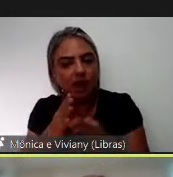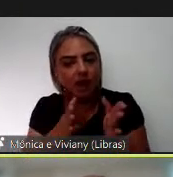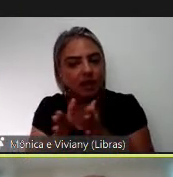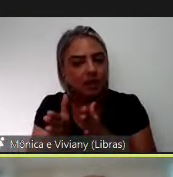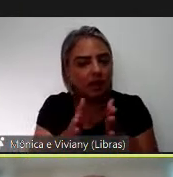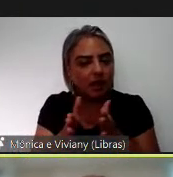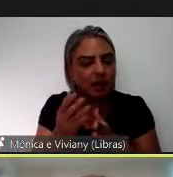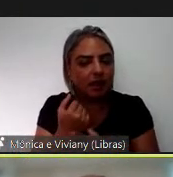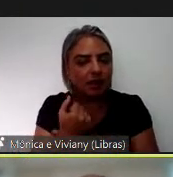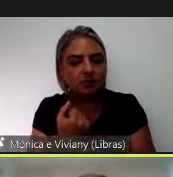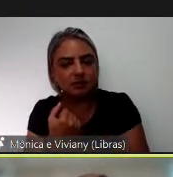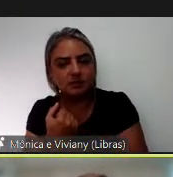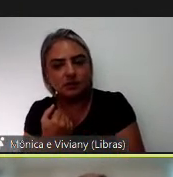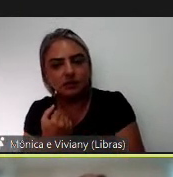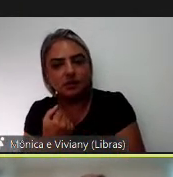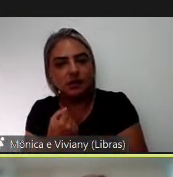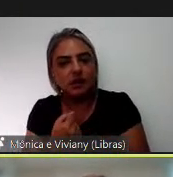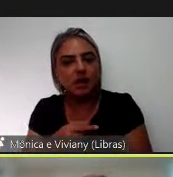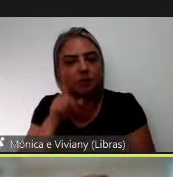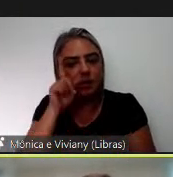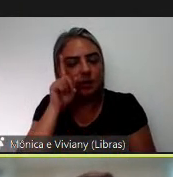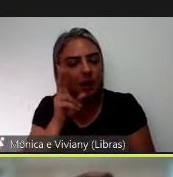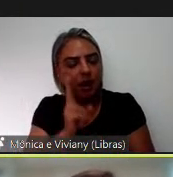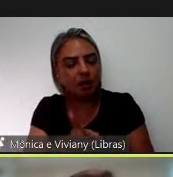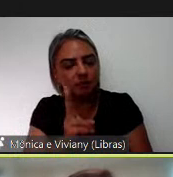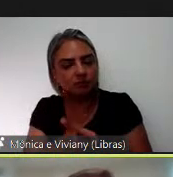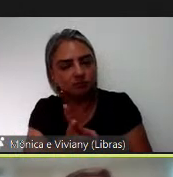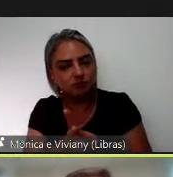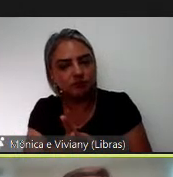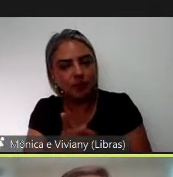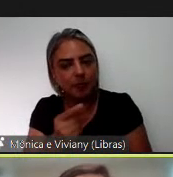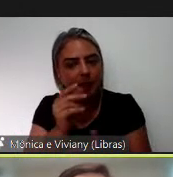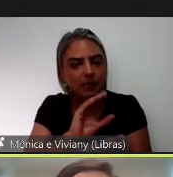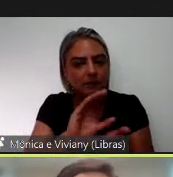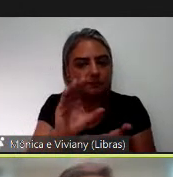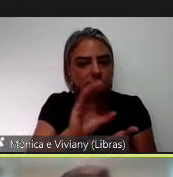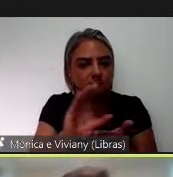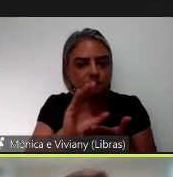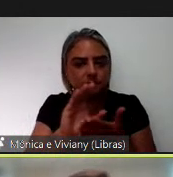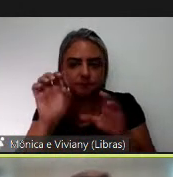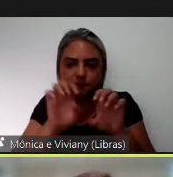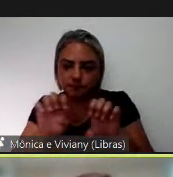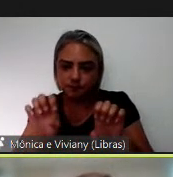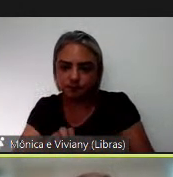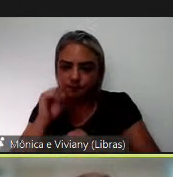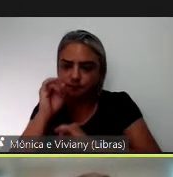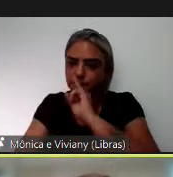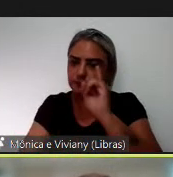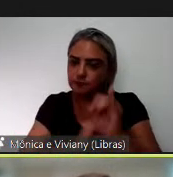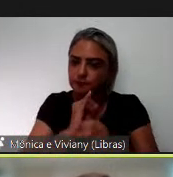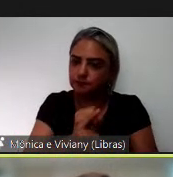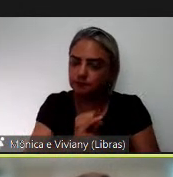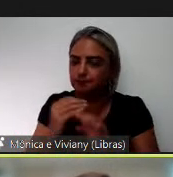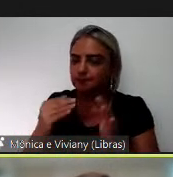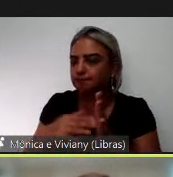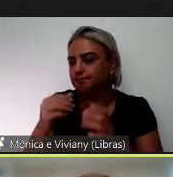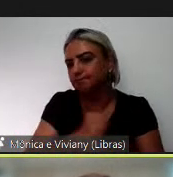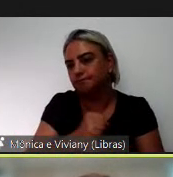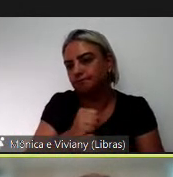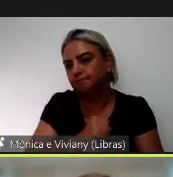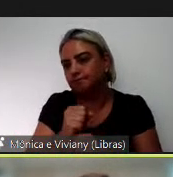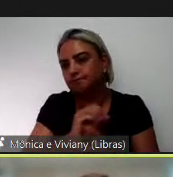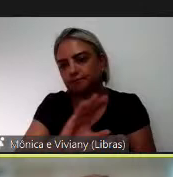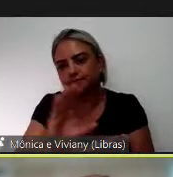a way to measure the weight, and we have to assure the maintenance of the weight. So